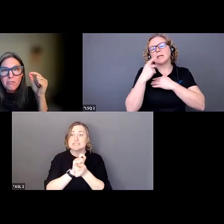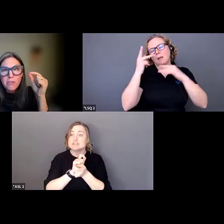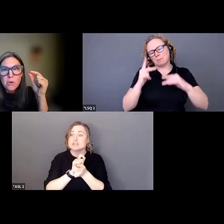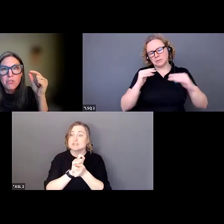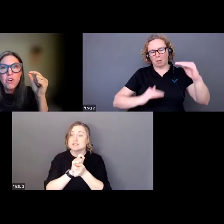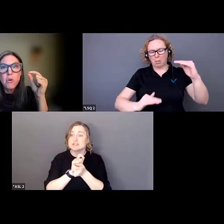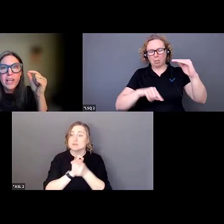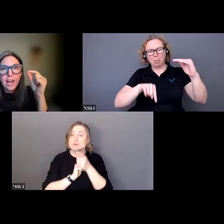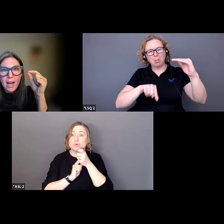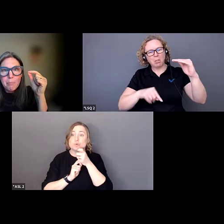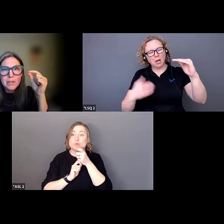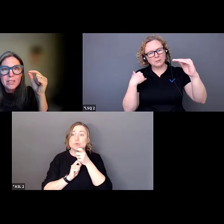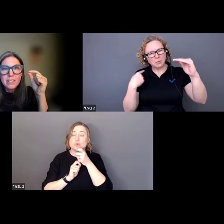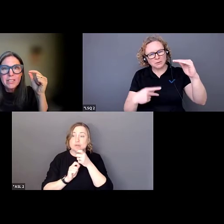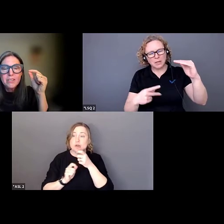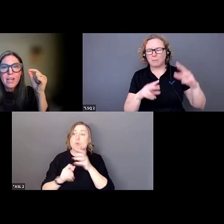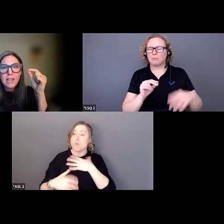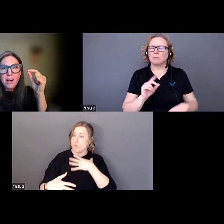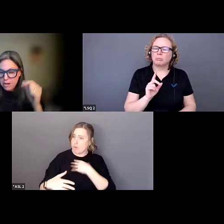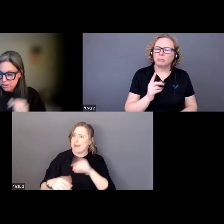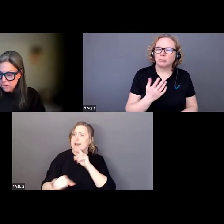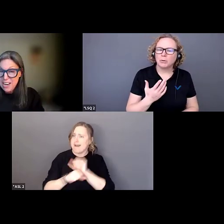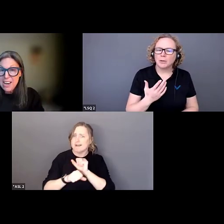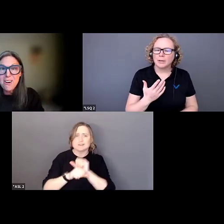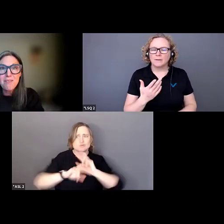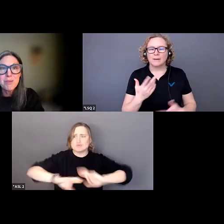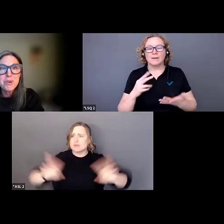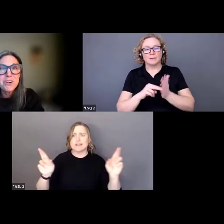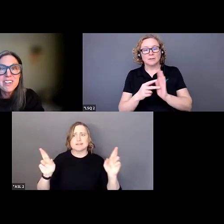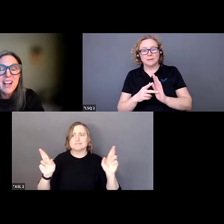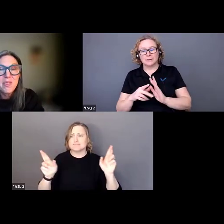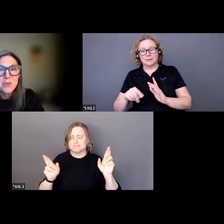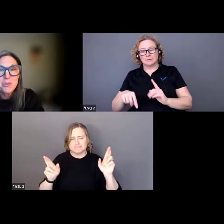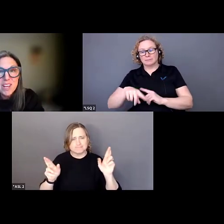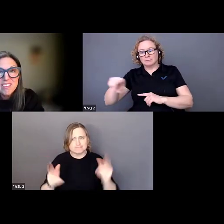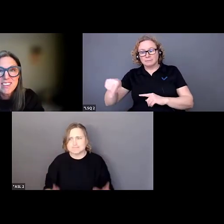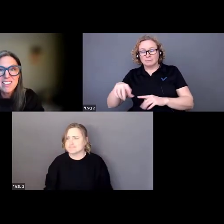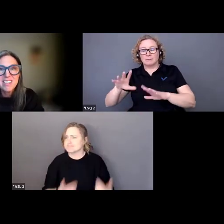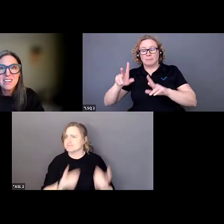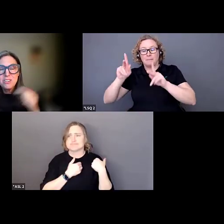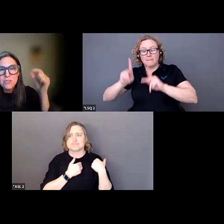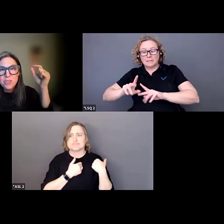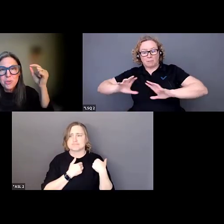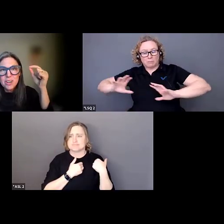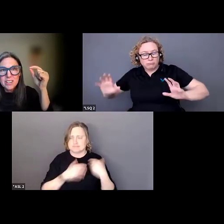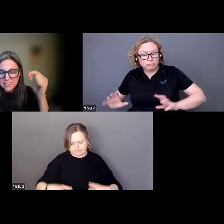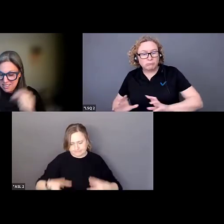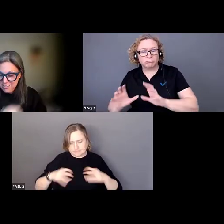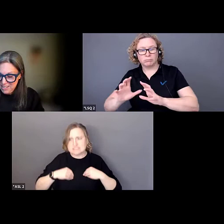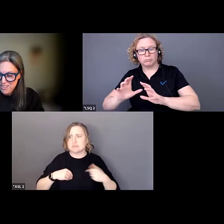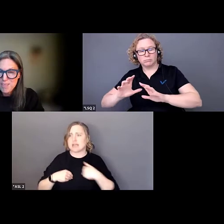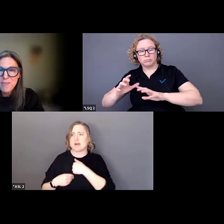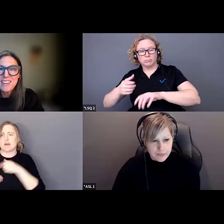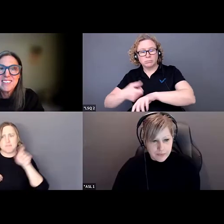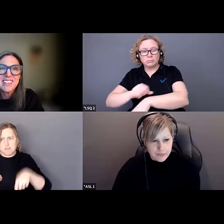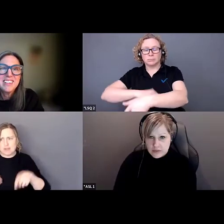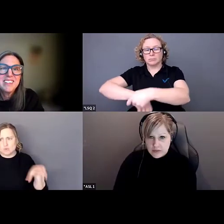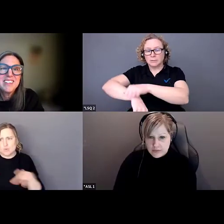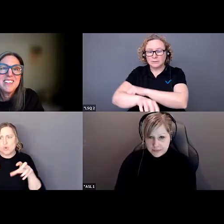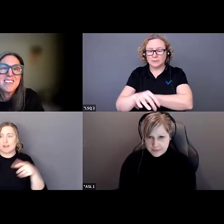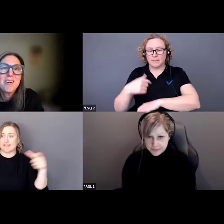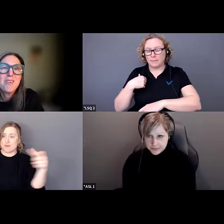of white folks showing up to take on our share of the burden and the risk to do the work of